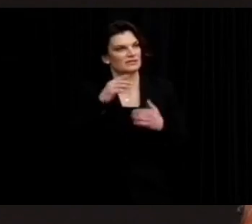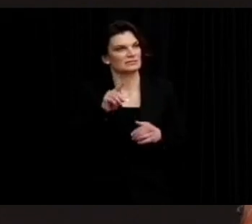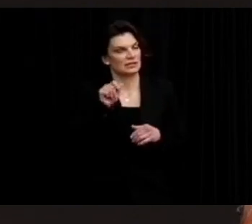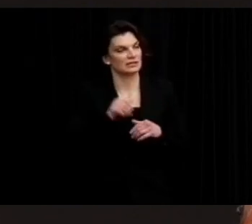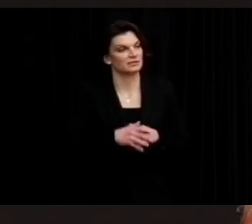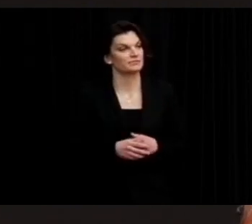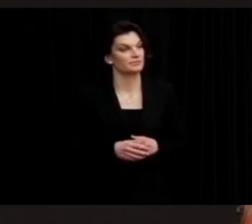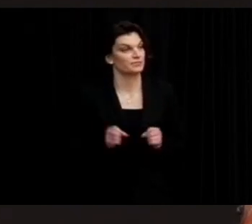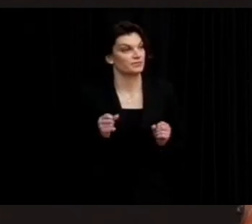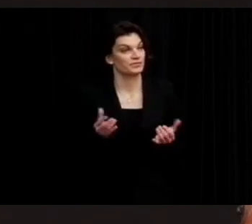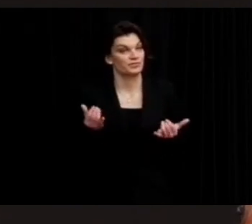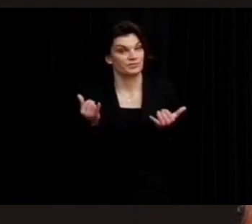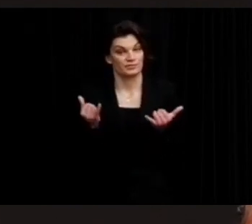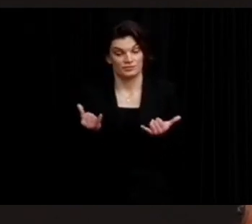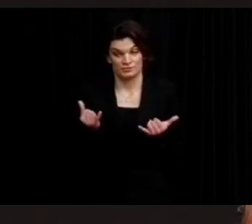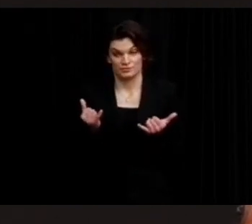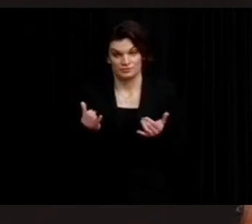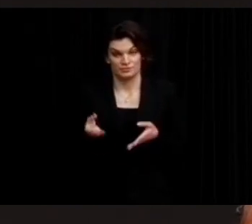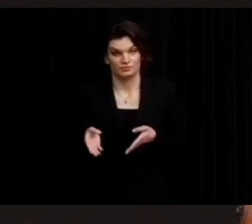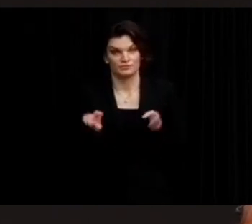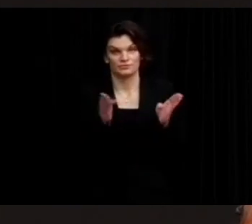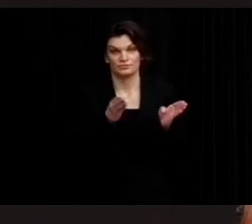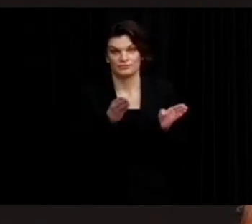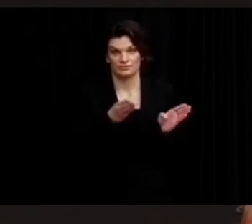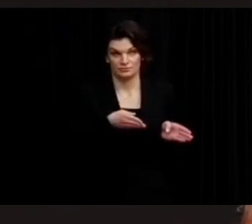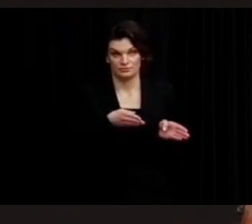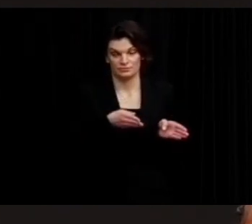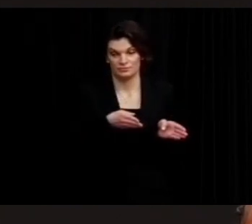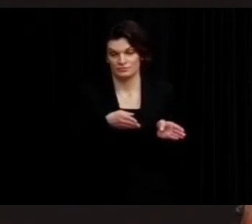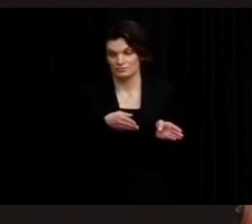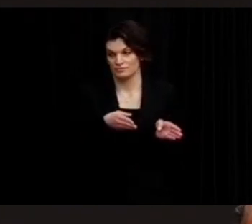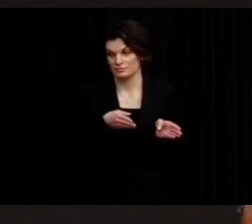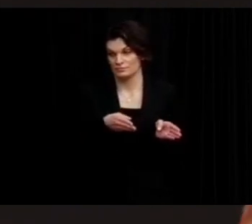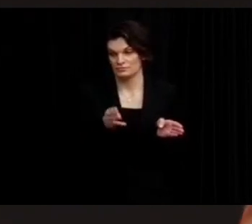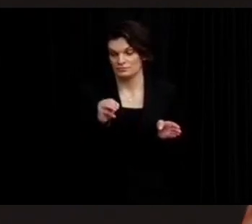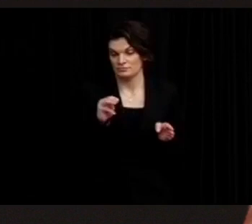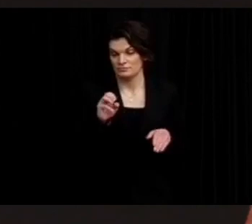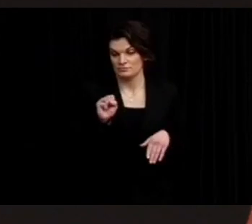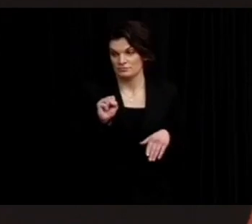like to move to a question for Mishda.